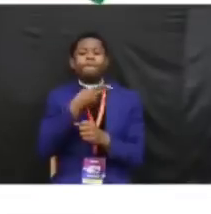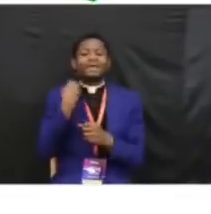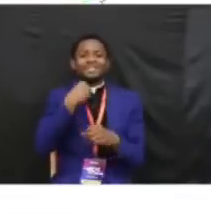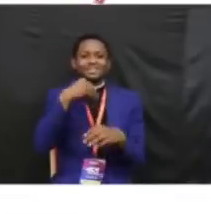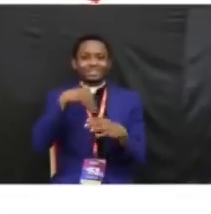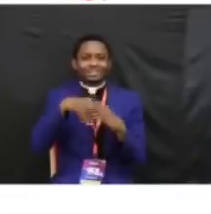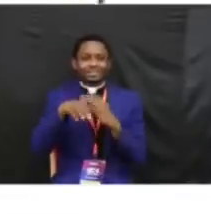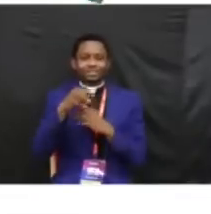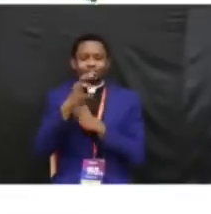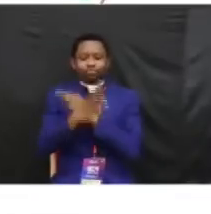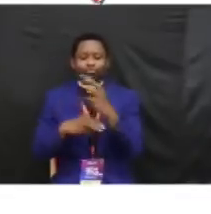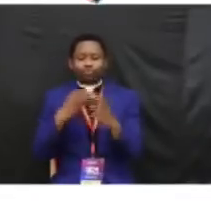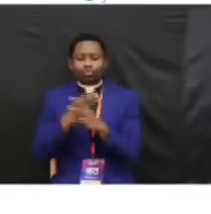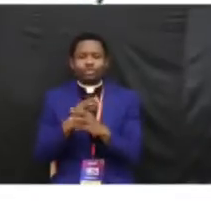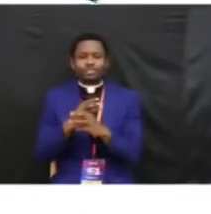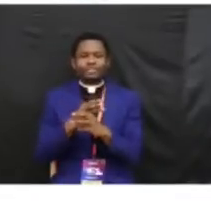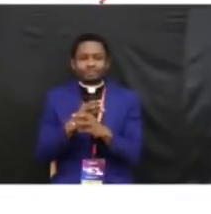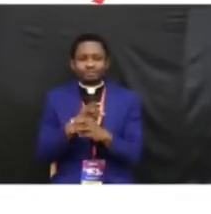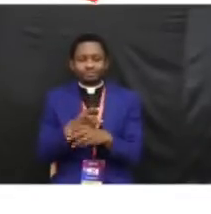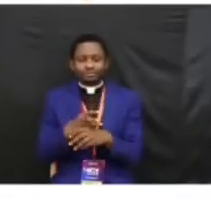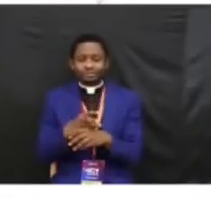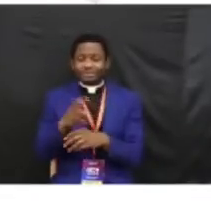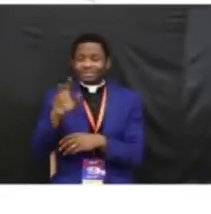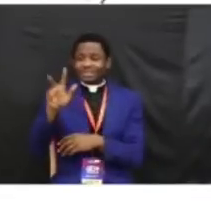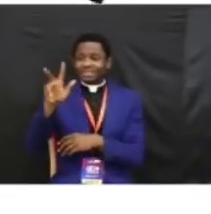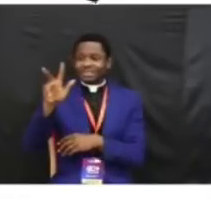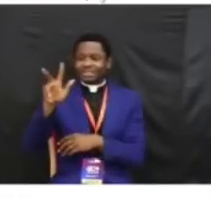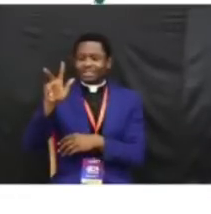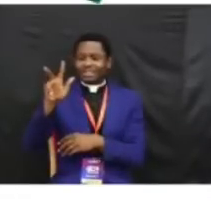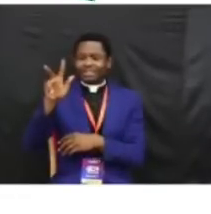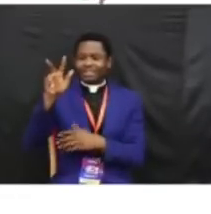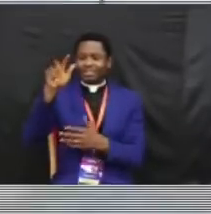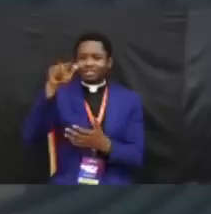2022 stood at 3,233